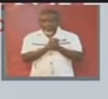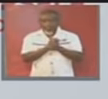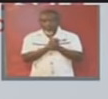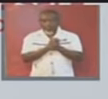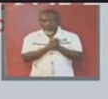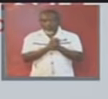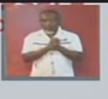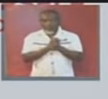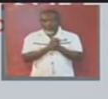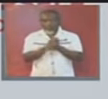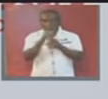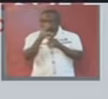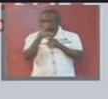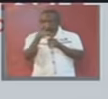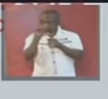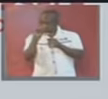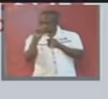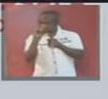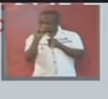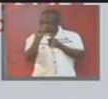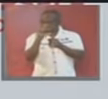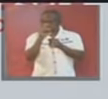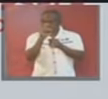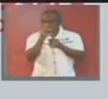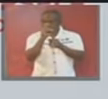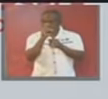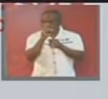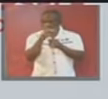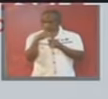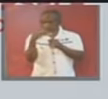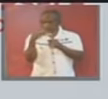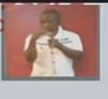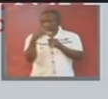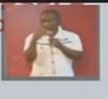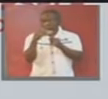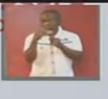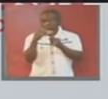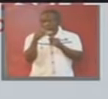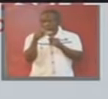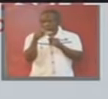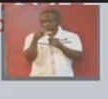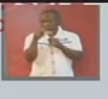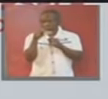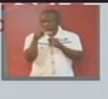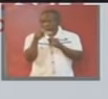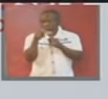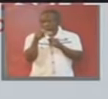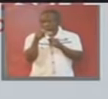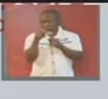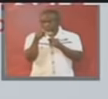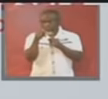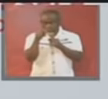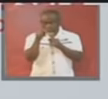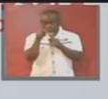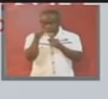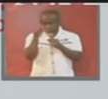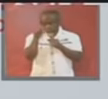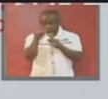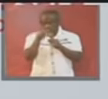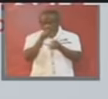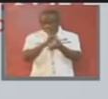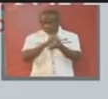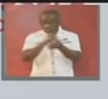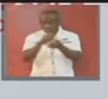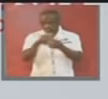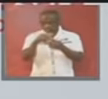the Chief Operating Officer, Infection Prevention Control Doctor, they are all aware of the